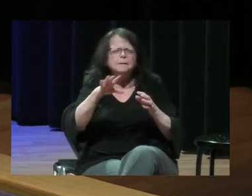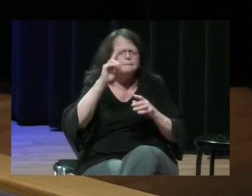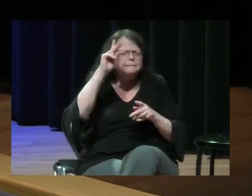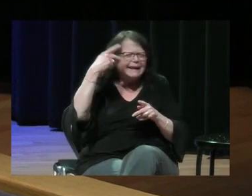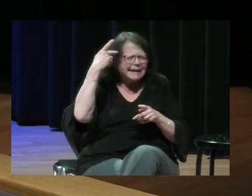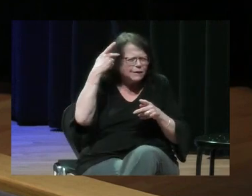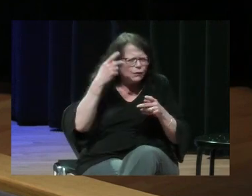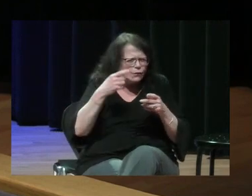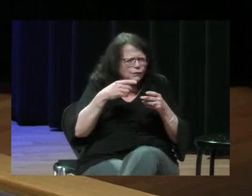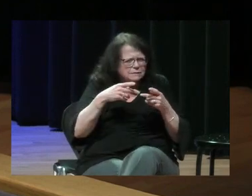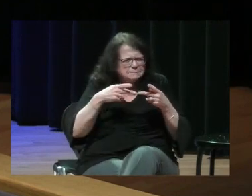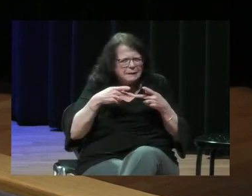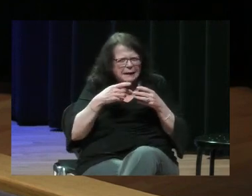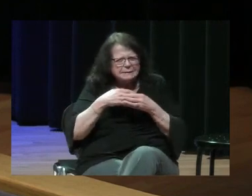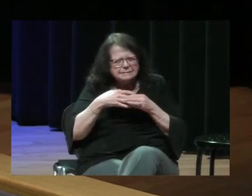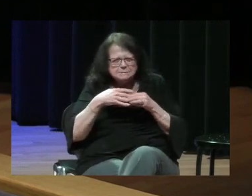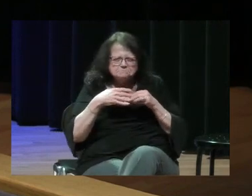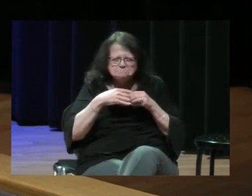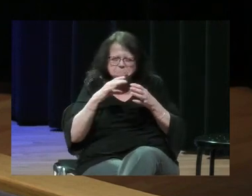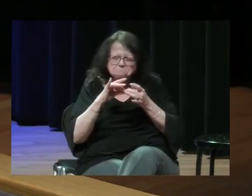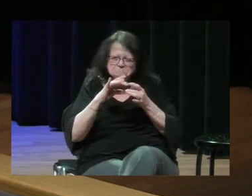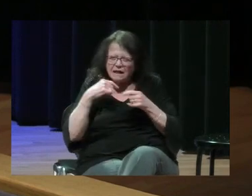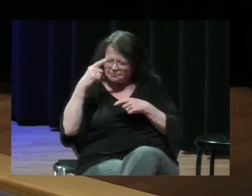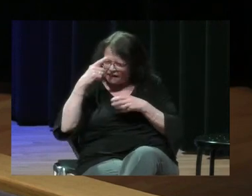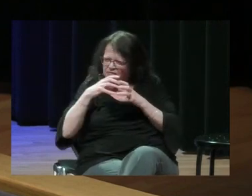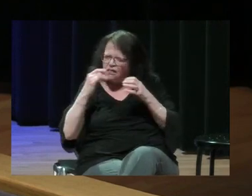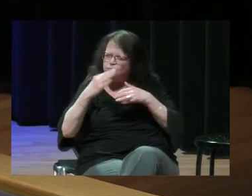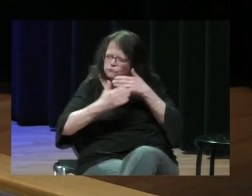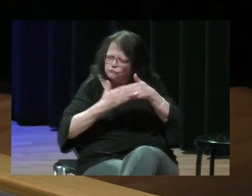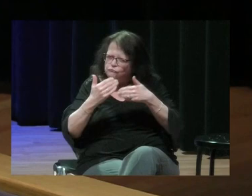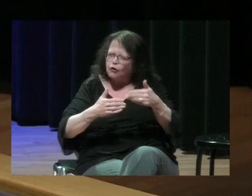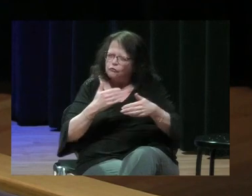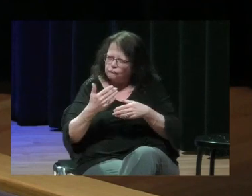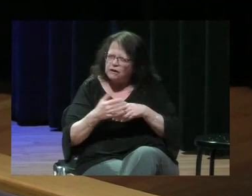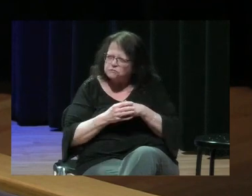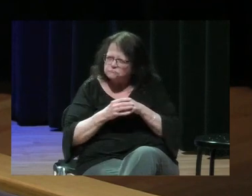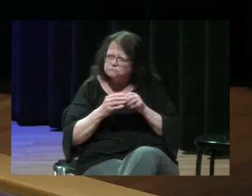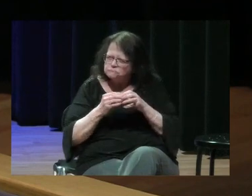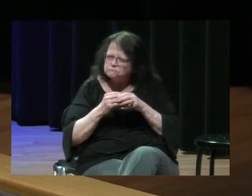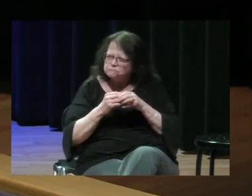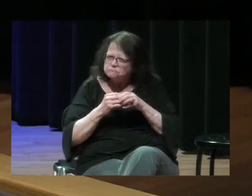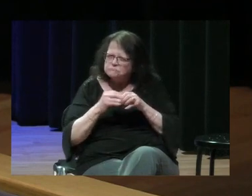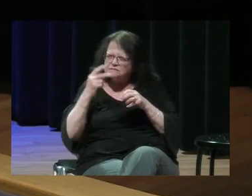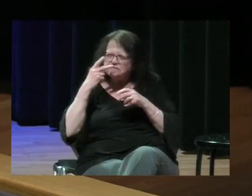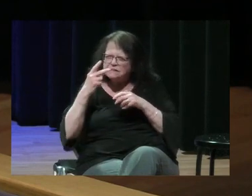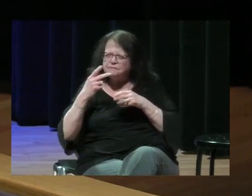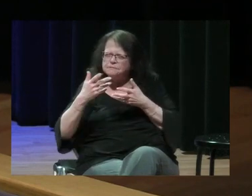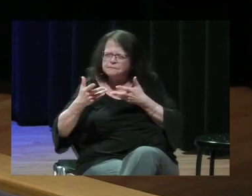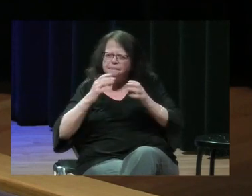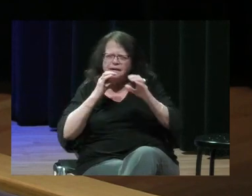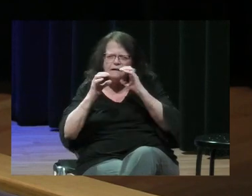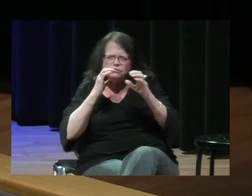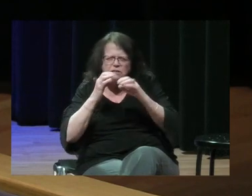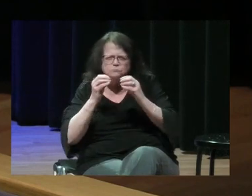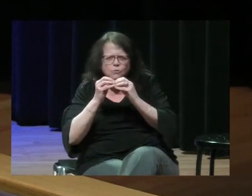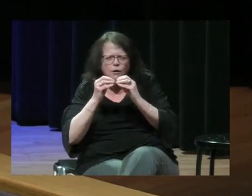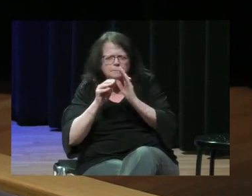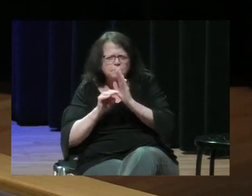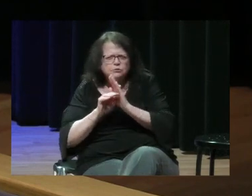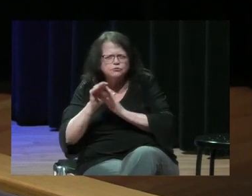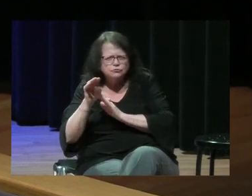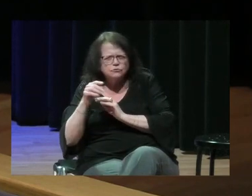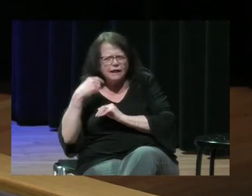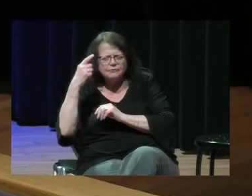I see a lot of progress. I think the conversations have matured, and I mean mostly because we've